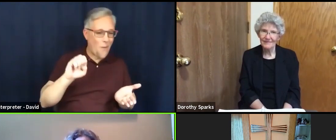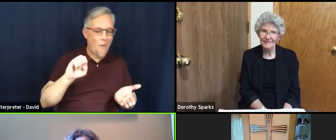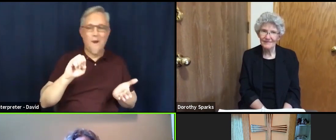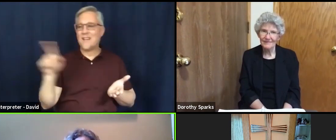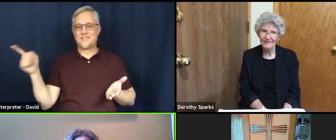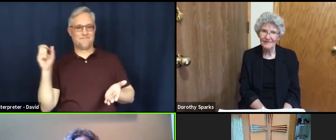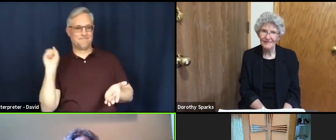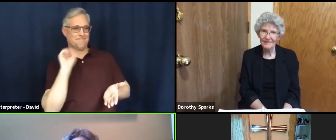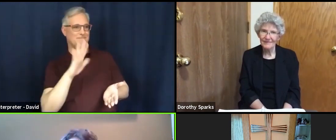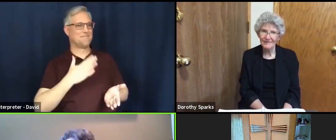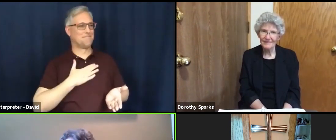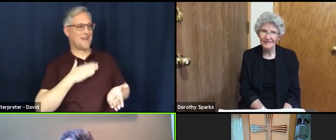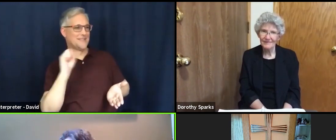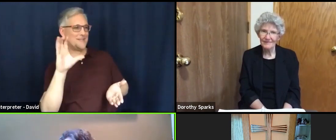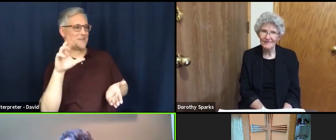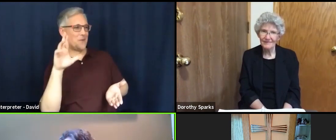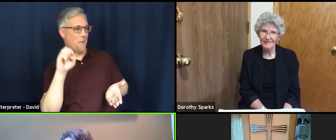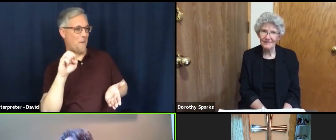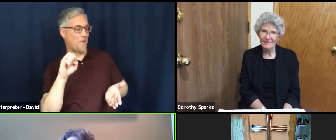believe her.